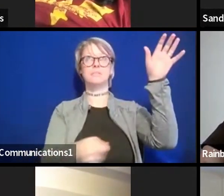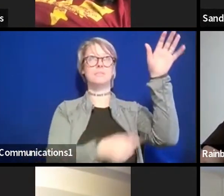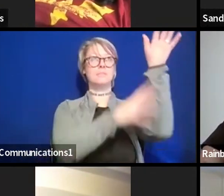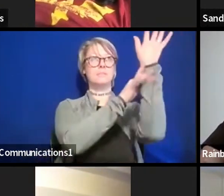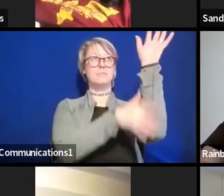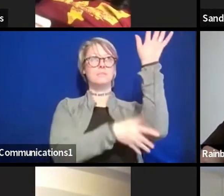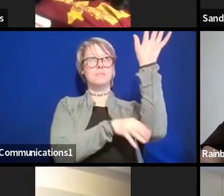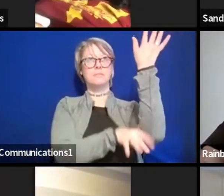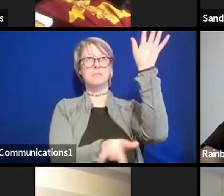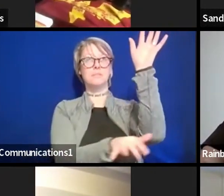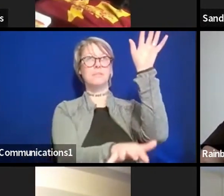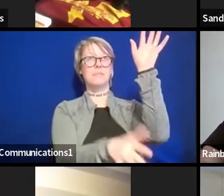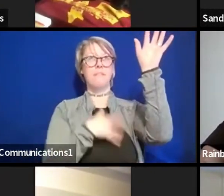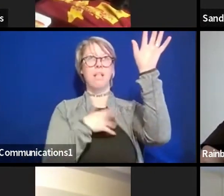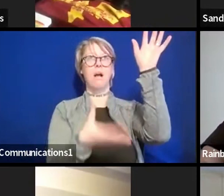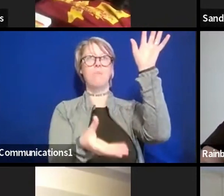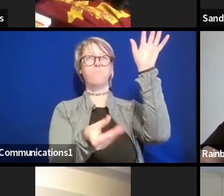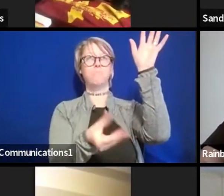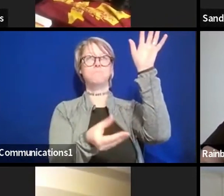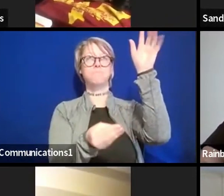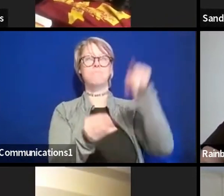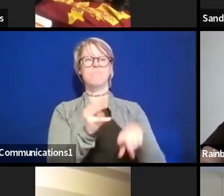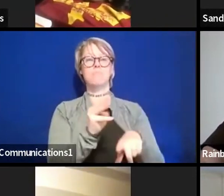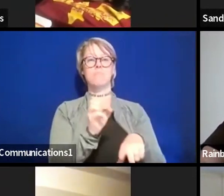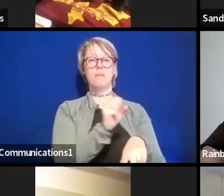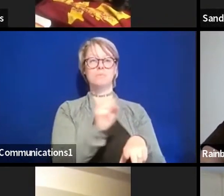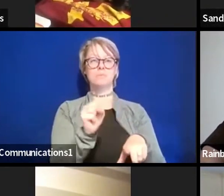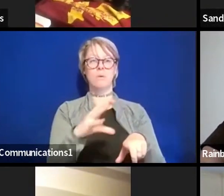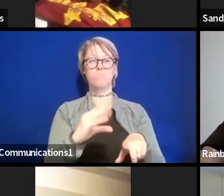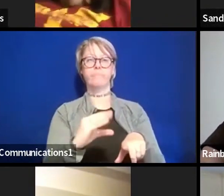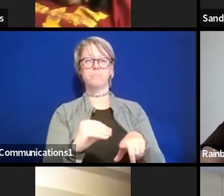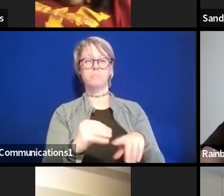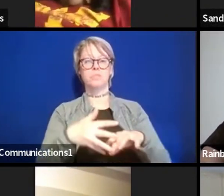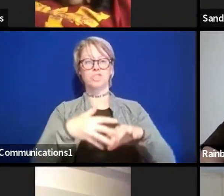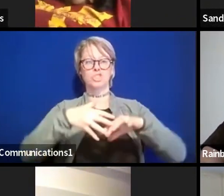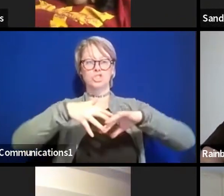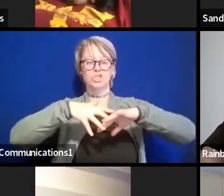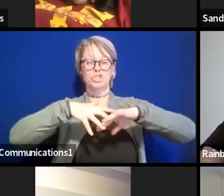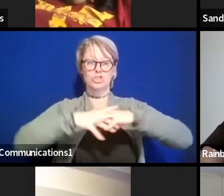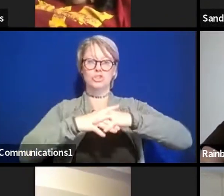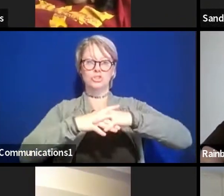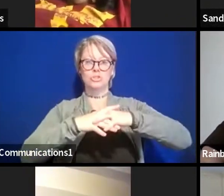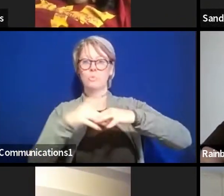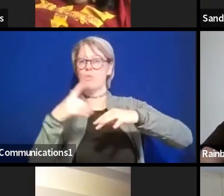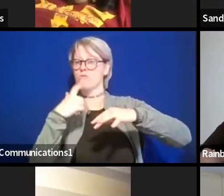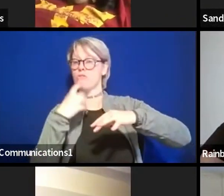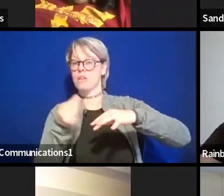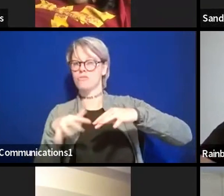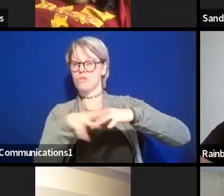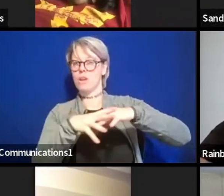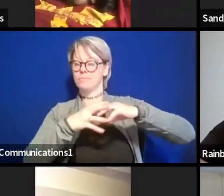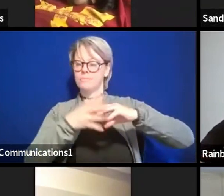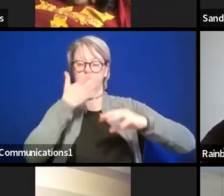roots into a mass of spongy debris where the finer roots matted into a thick red and brown tangle. A rich